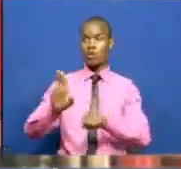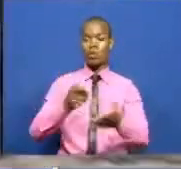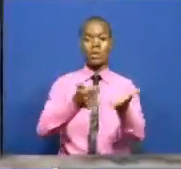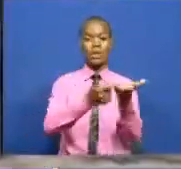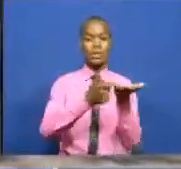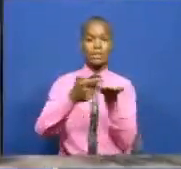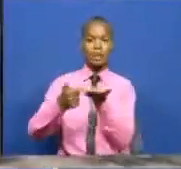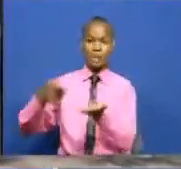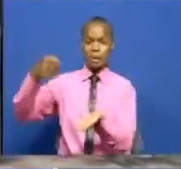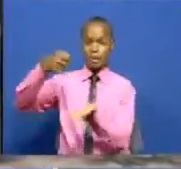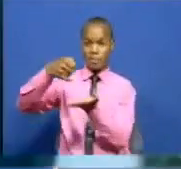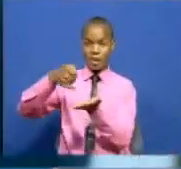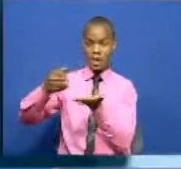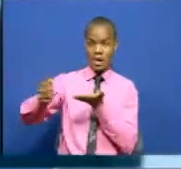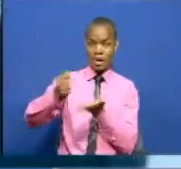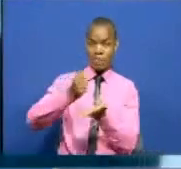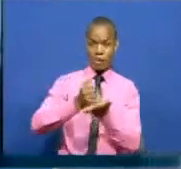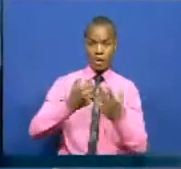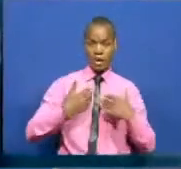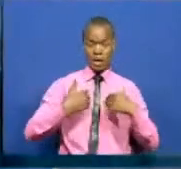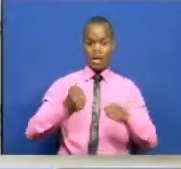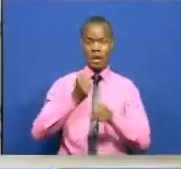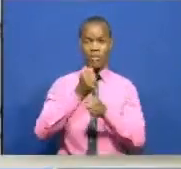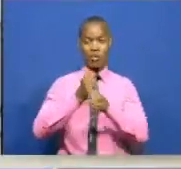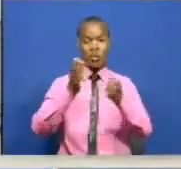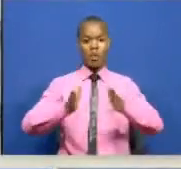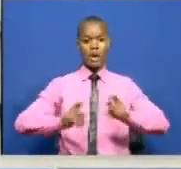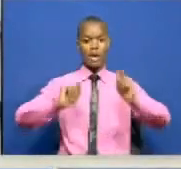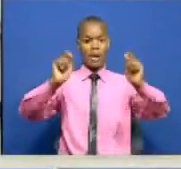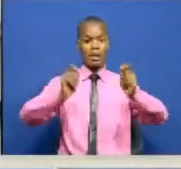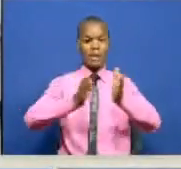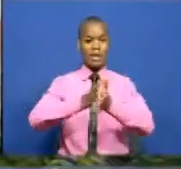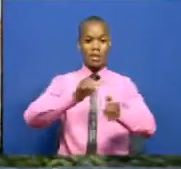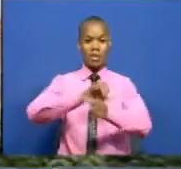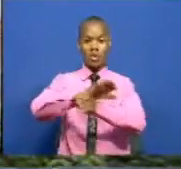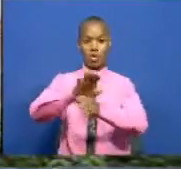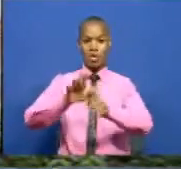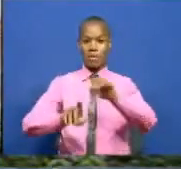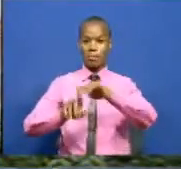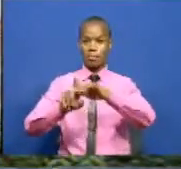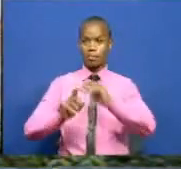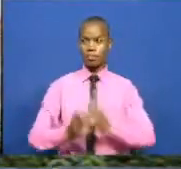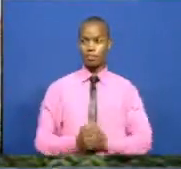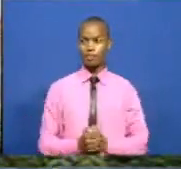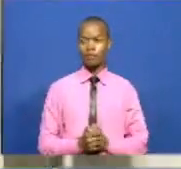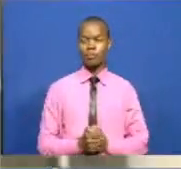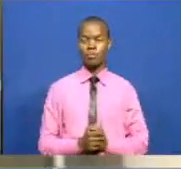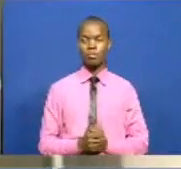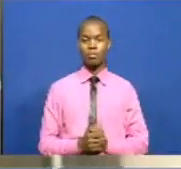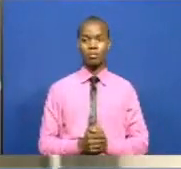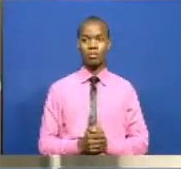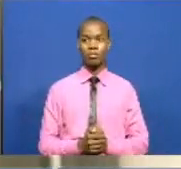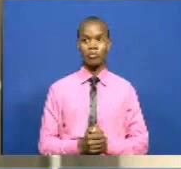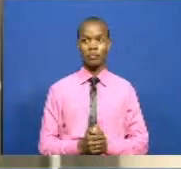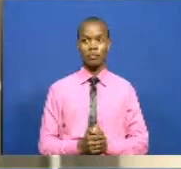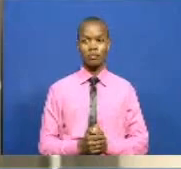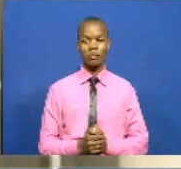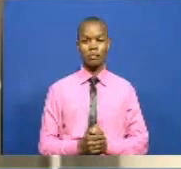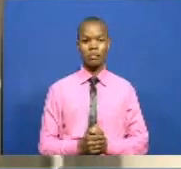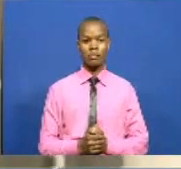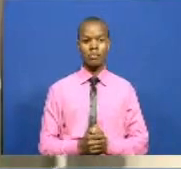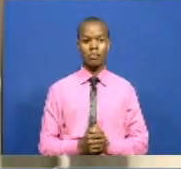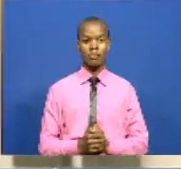inclusivity, employment, health workers strike and COVID-19 pandemic. Ben Chumba, reporting for Channel One News.